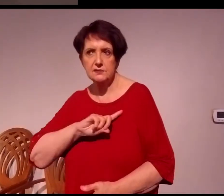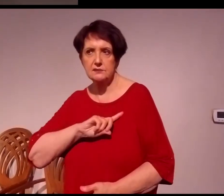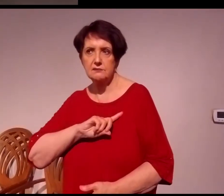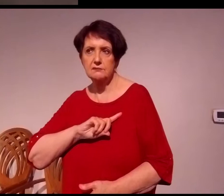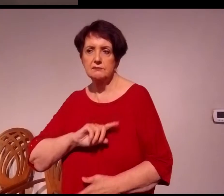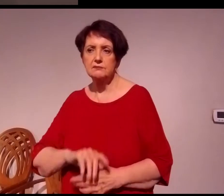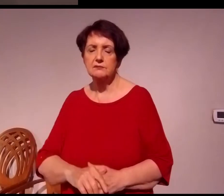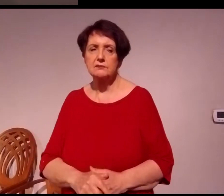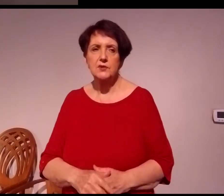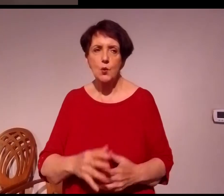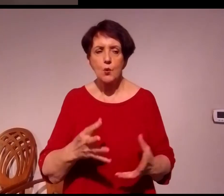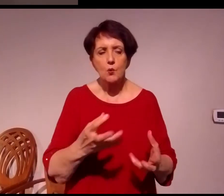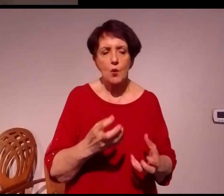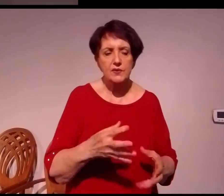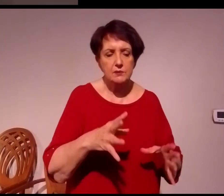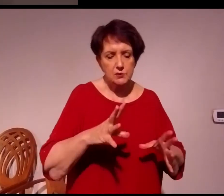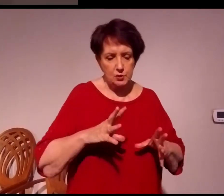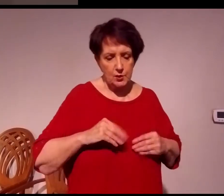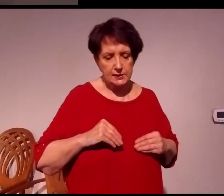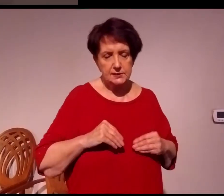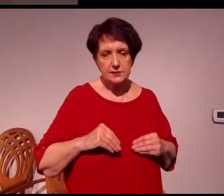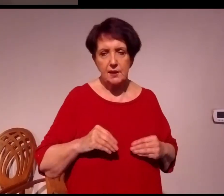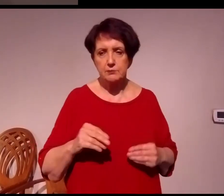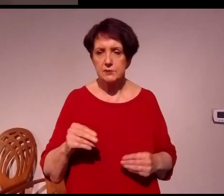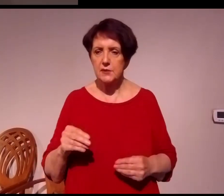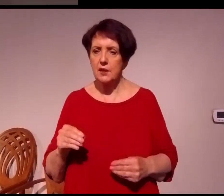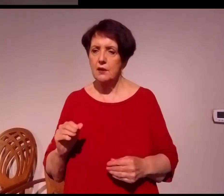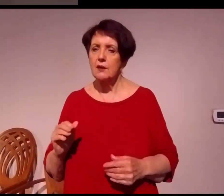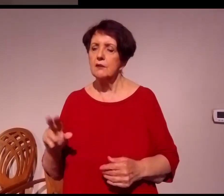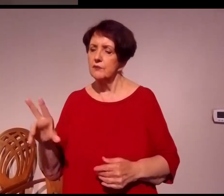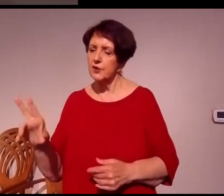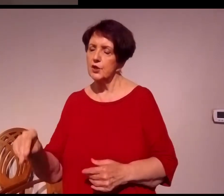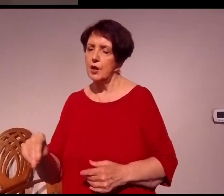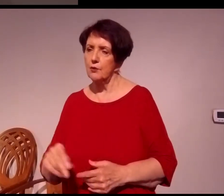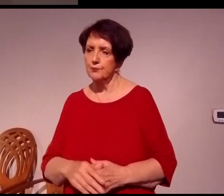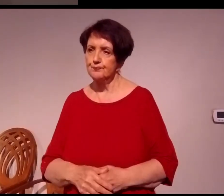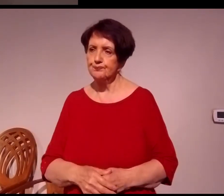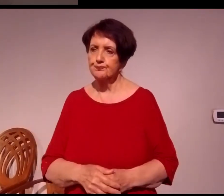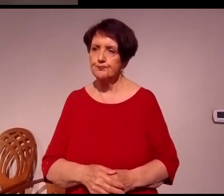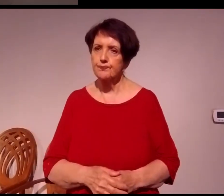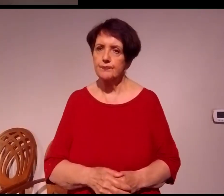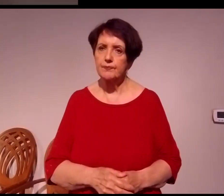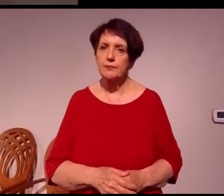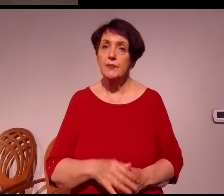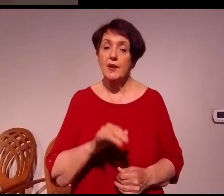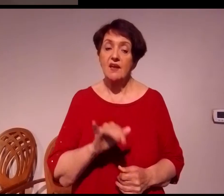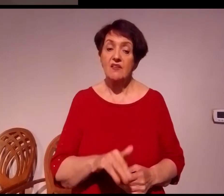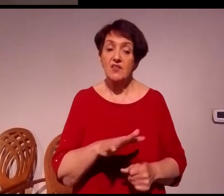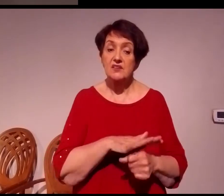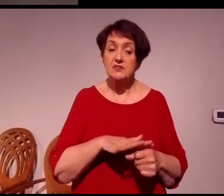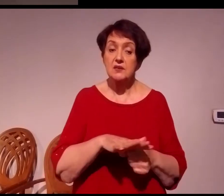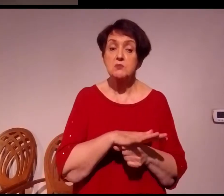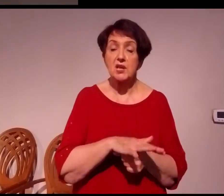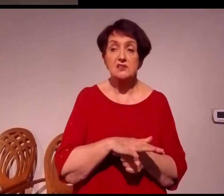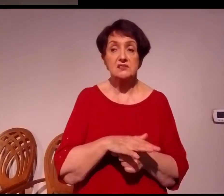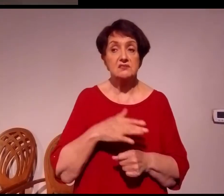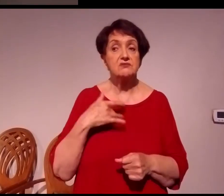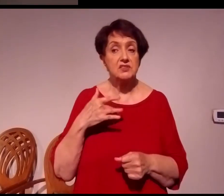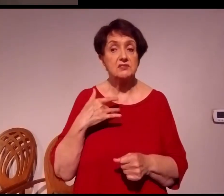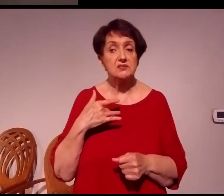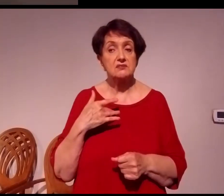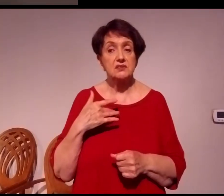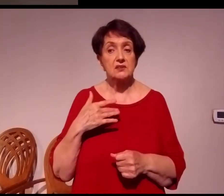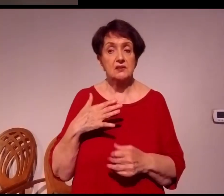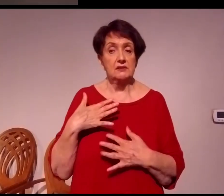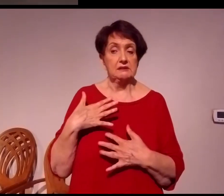And we want them to accept our no. And this is the very place where the rub is, right? We don't say no because